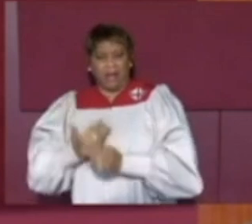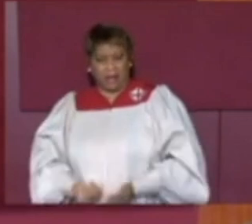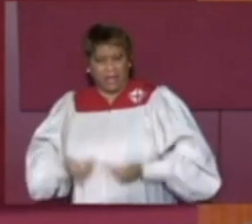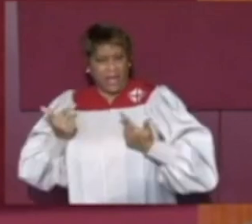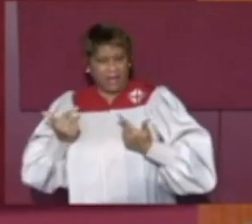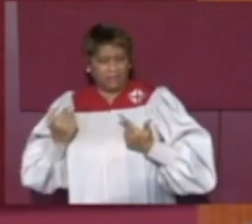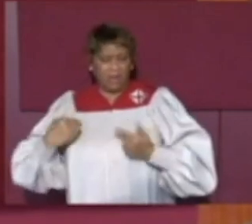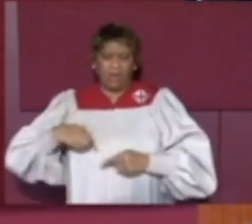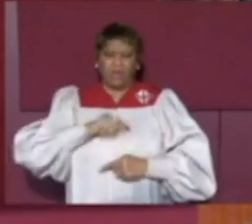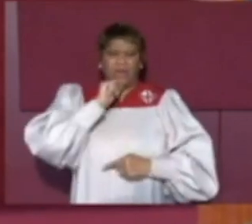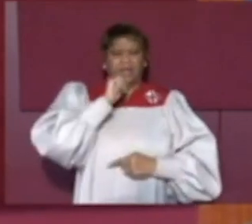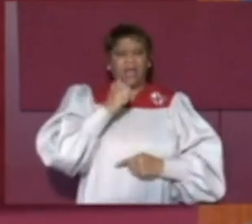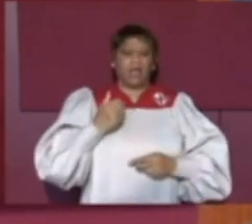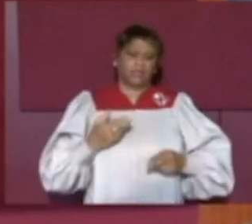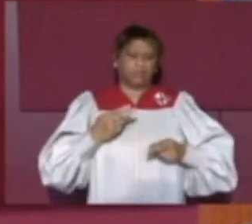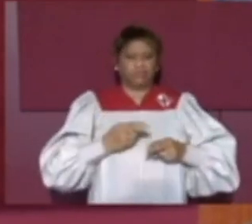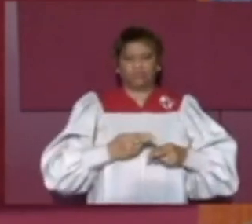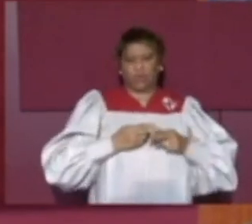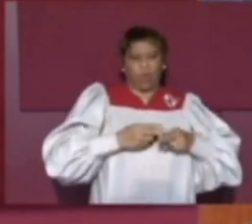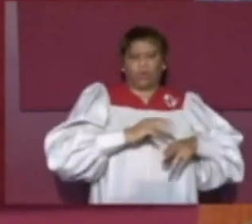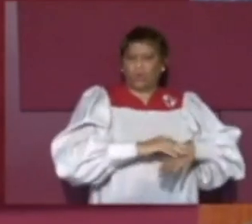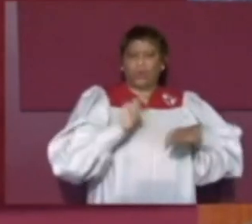called to be at war with people.